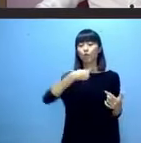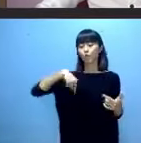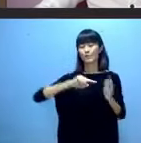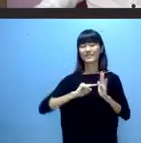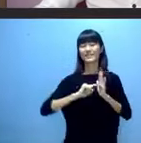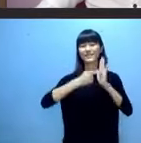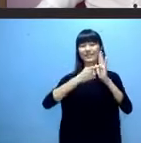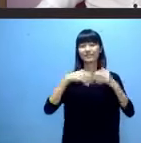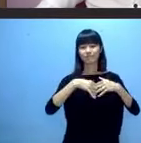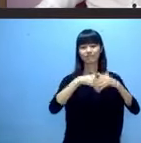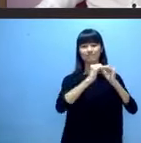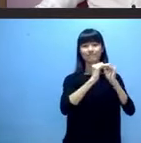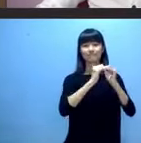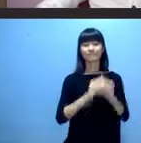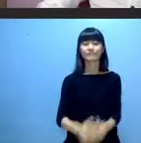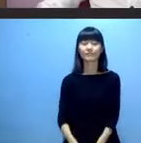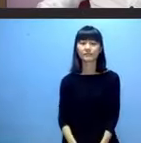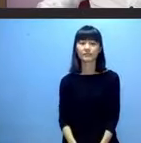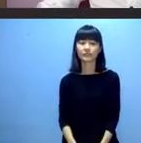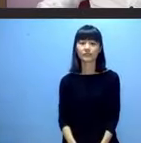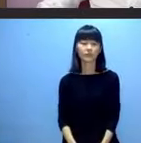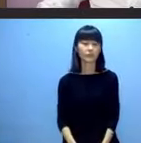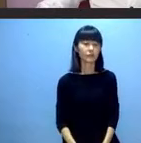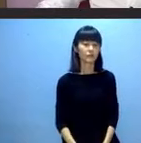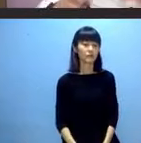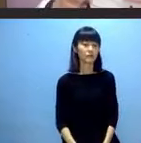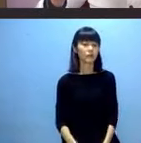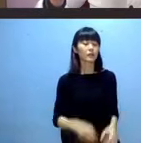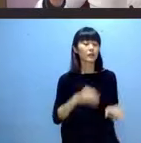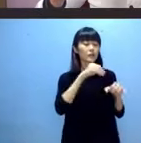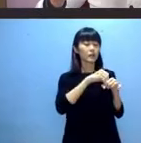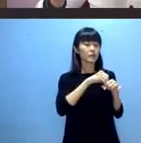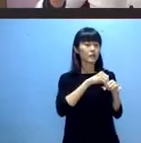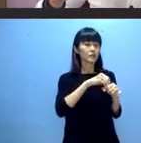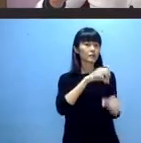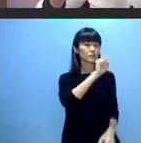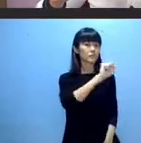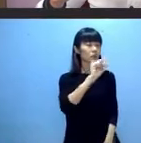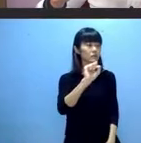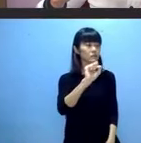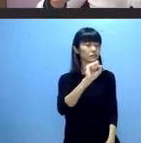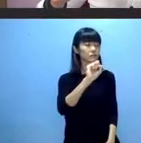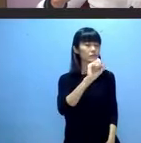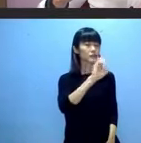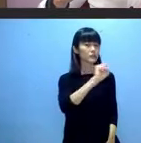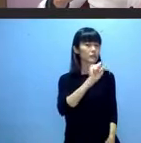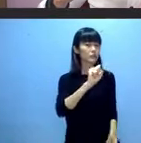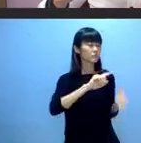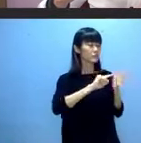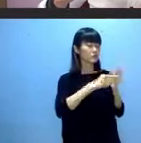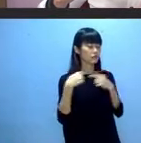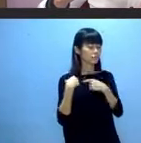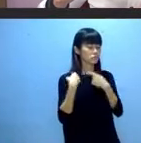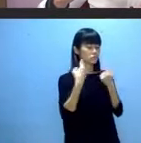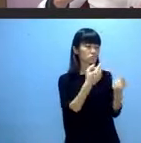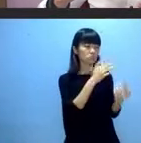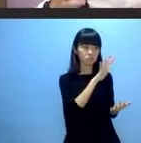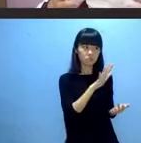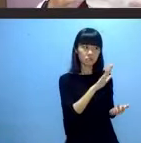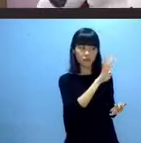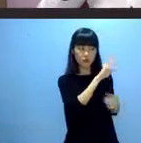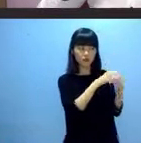Okay. And Society Staples has been around, what, 4 years? 3 years? Five. I want to say